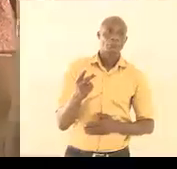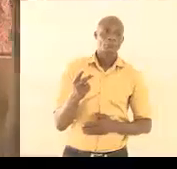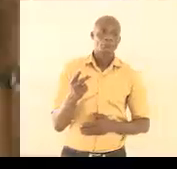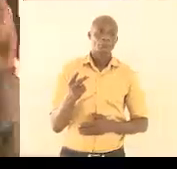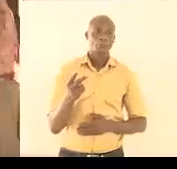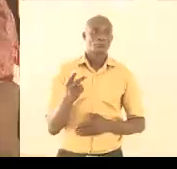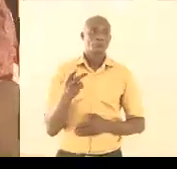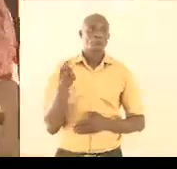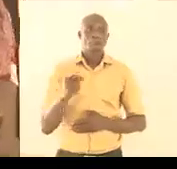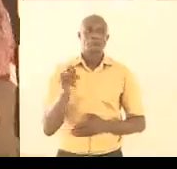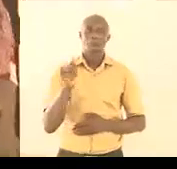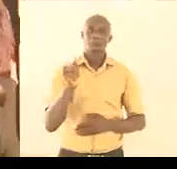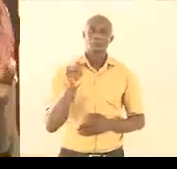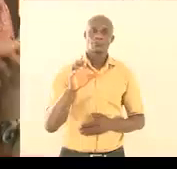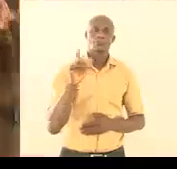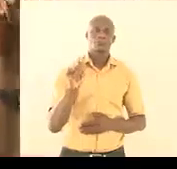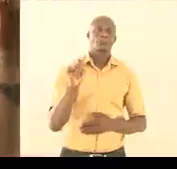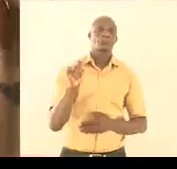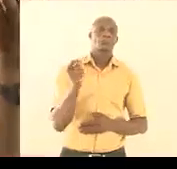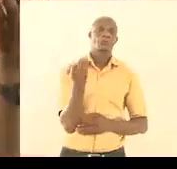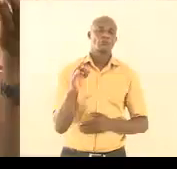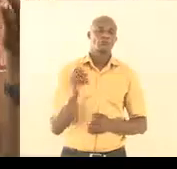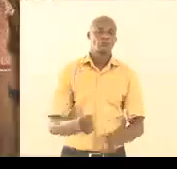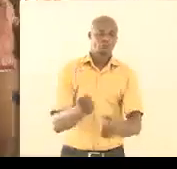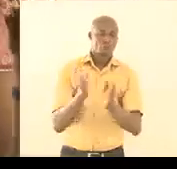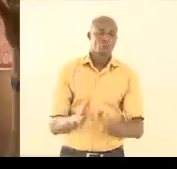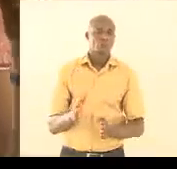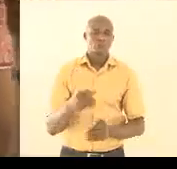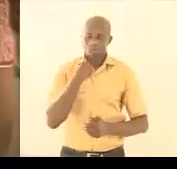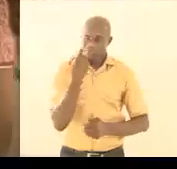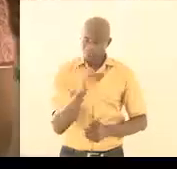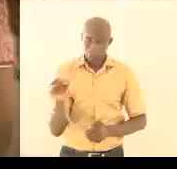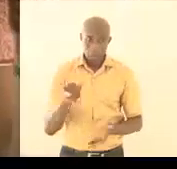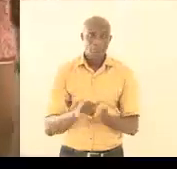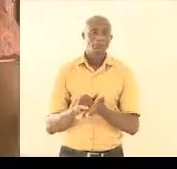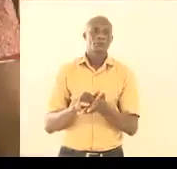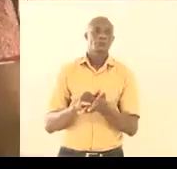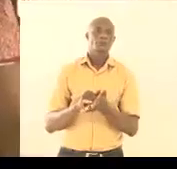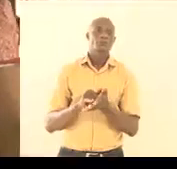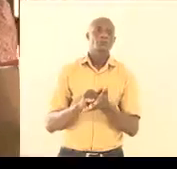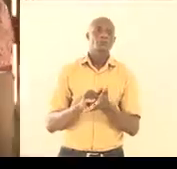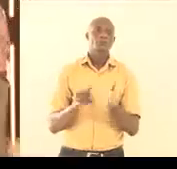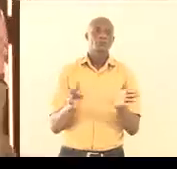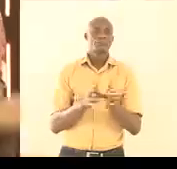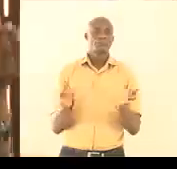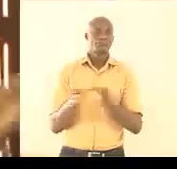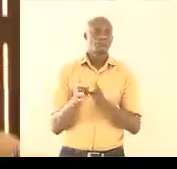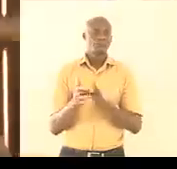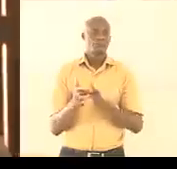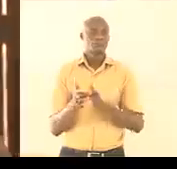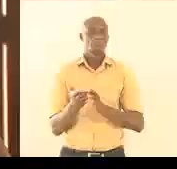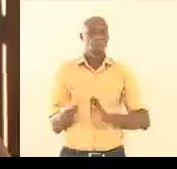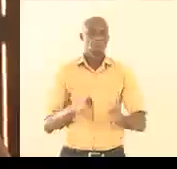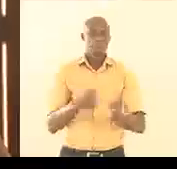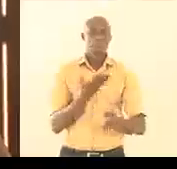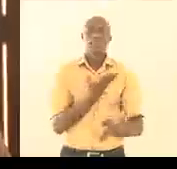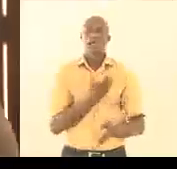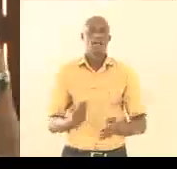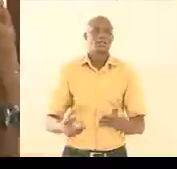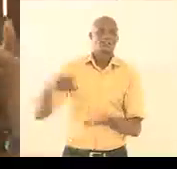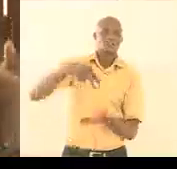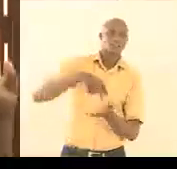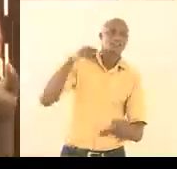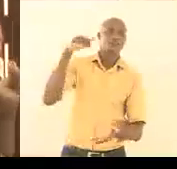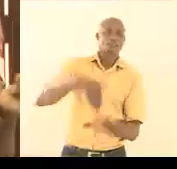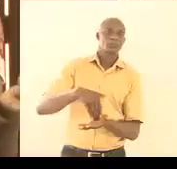we could see in the Acts of the Apostles saying that we Jesus died, Jesus died and rose again.